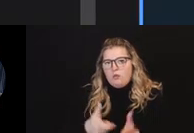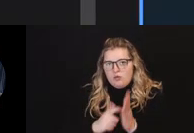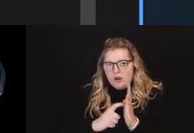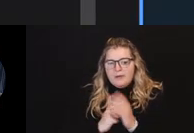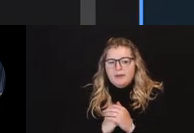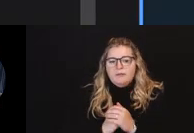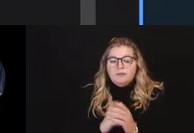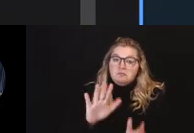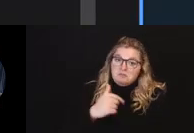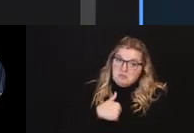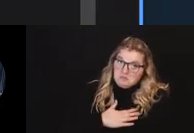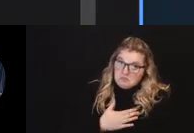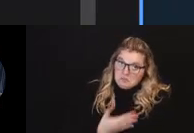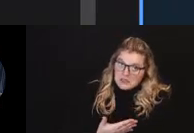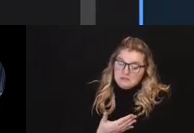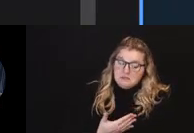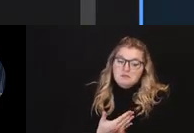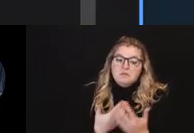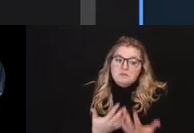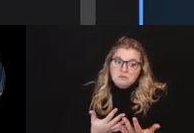it's one that maybe is a little,